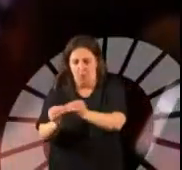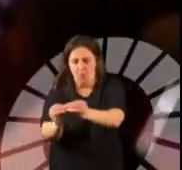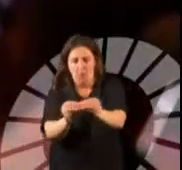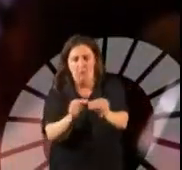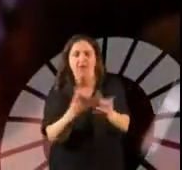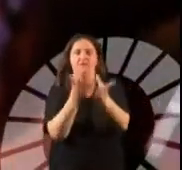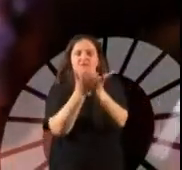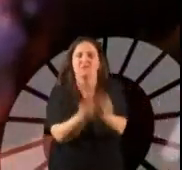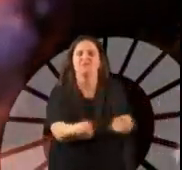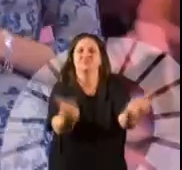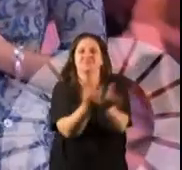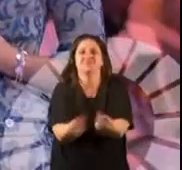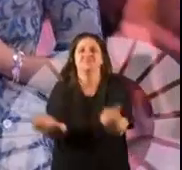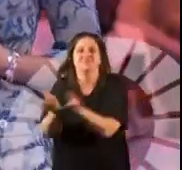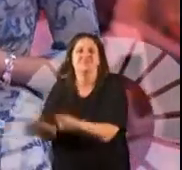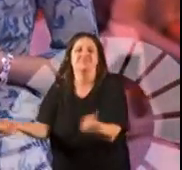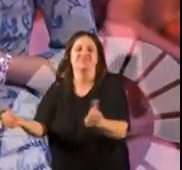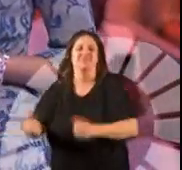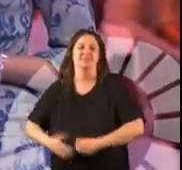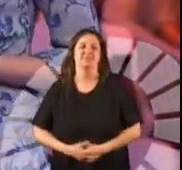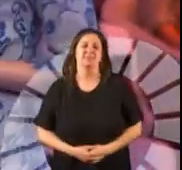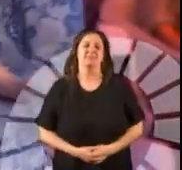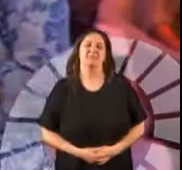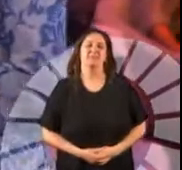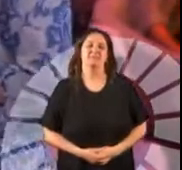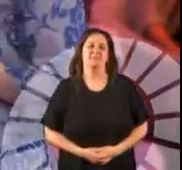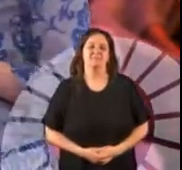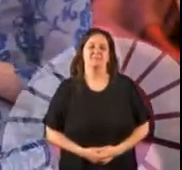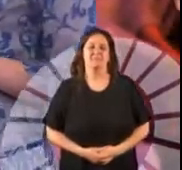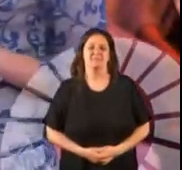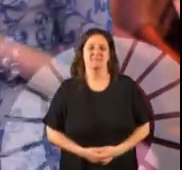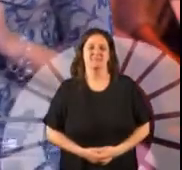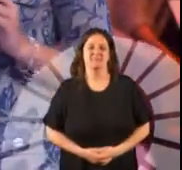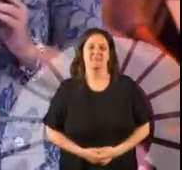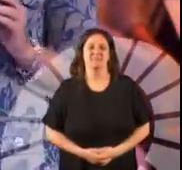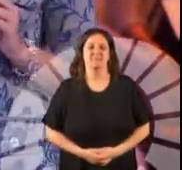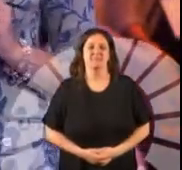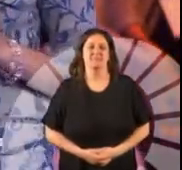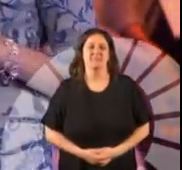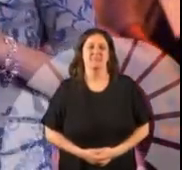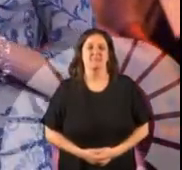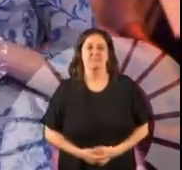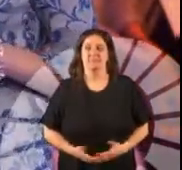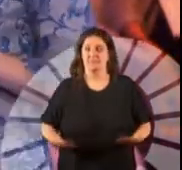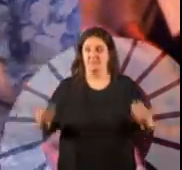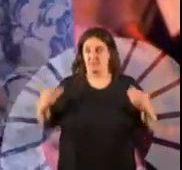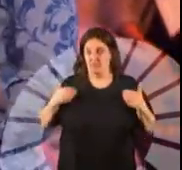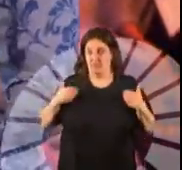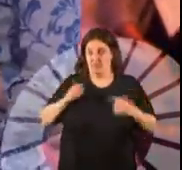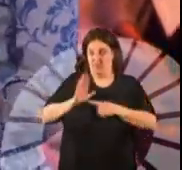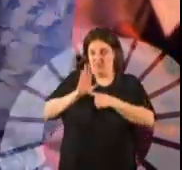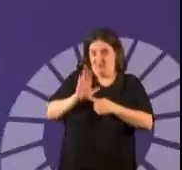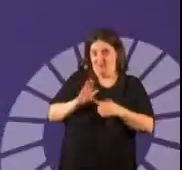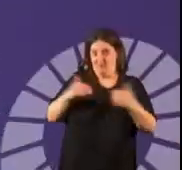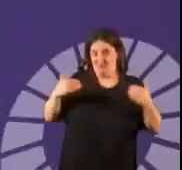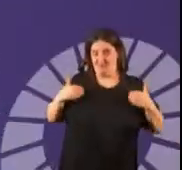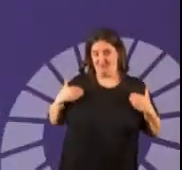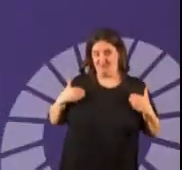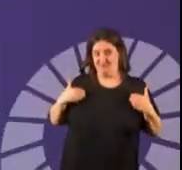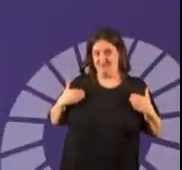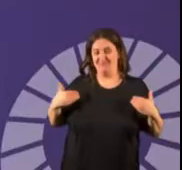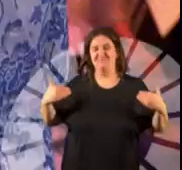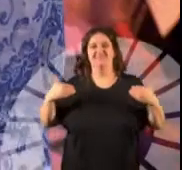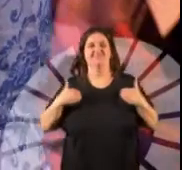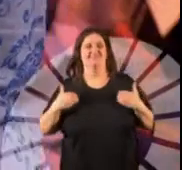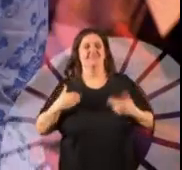Well, I think I could introduce myself now. My name is Julieta Martinez. I'm 17 years old. I'm Chilean.